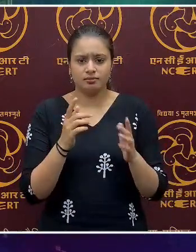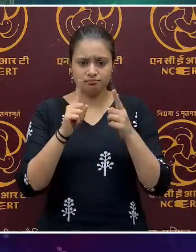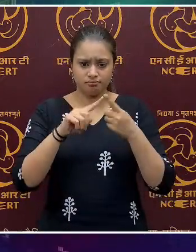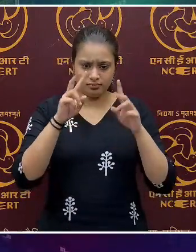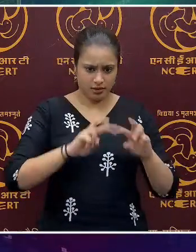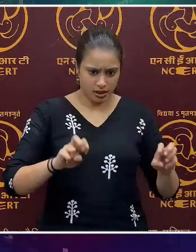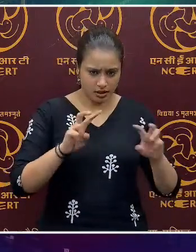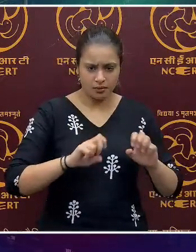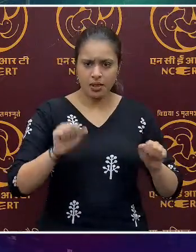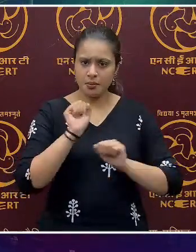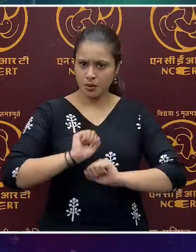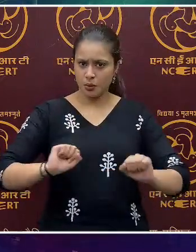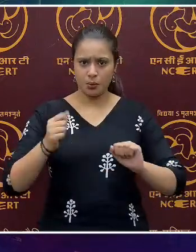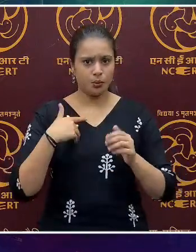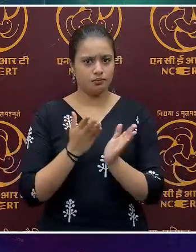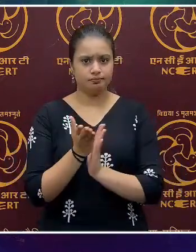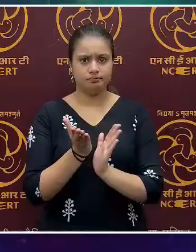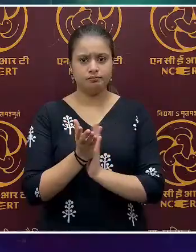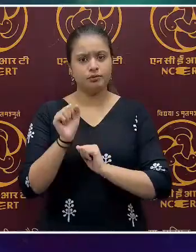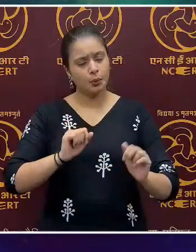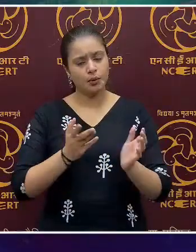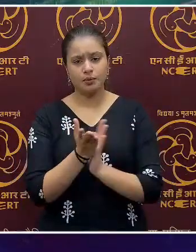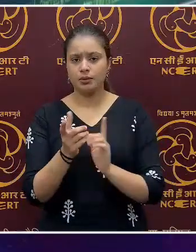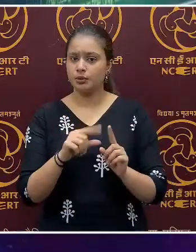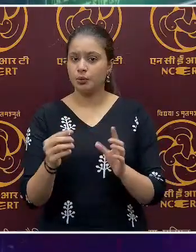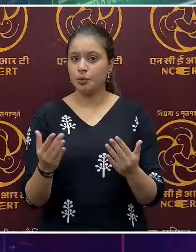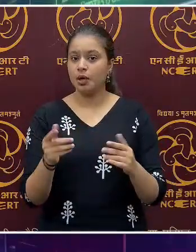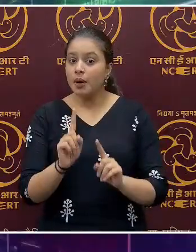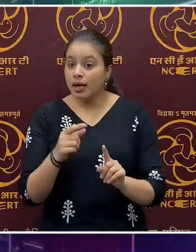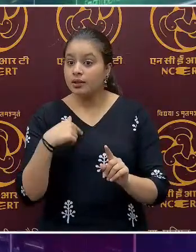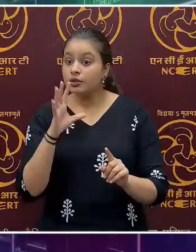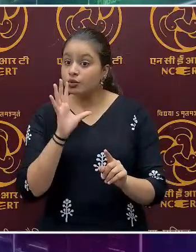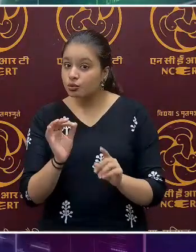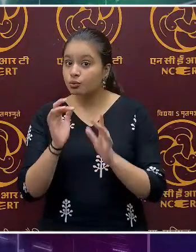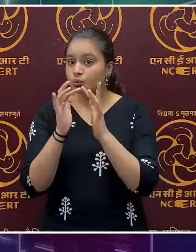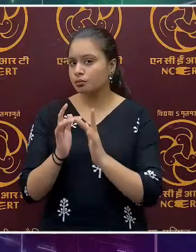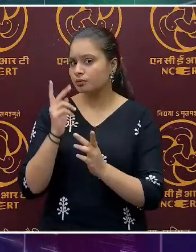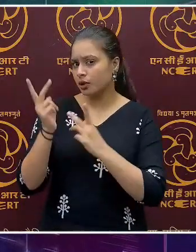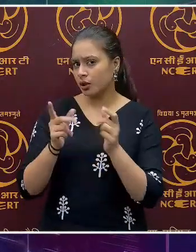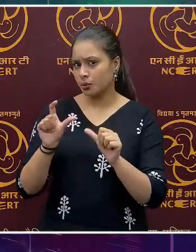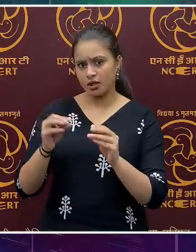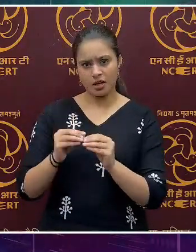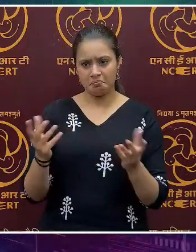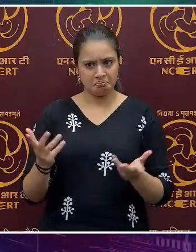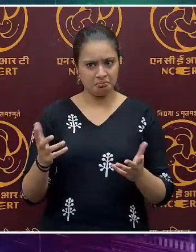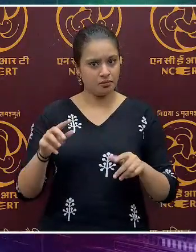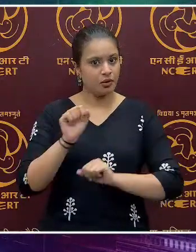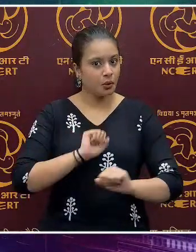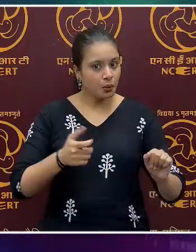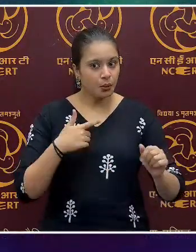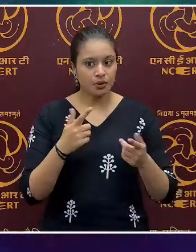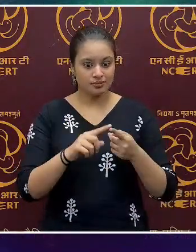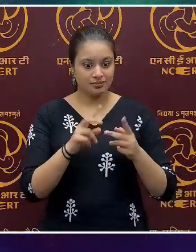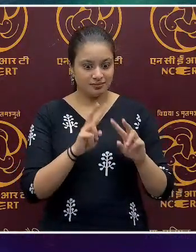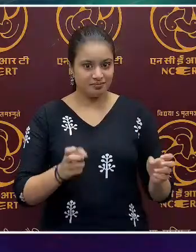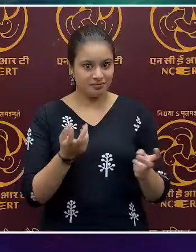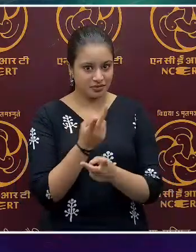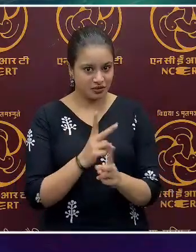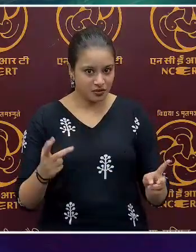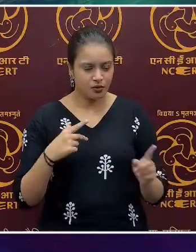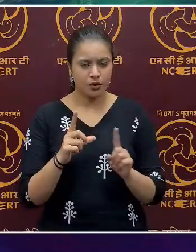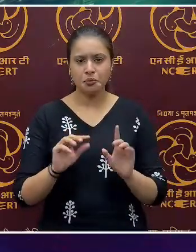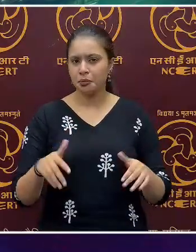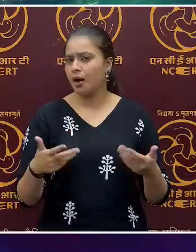of yours at your convenience. But what exactly virtual labs are and how you can perform your experiments